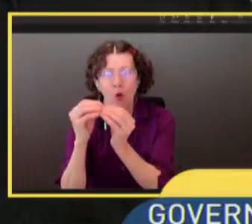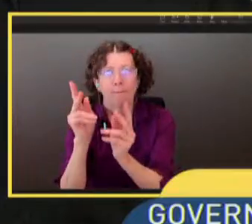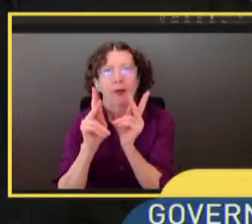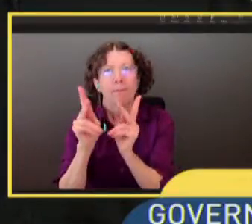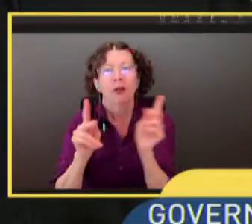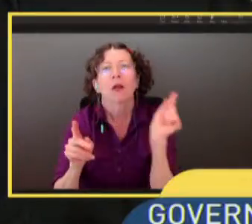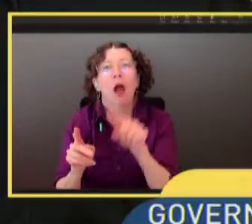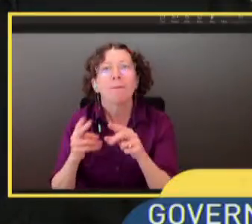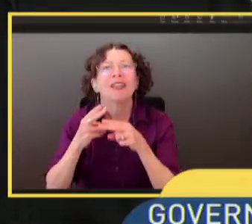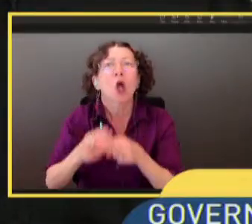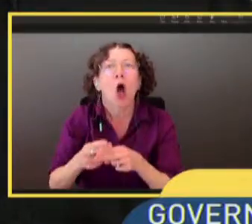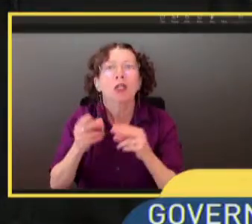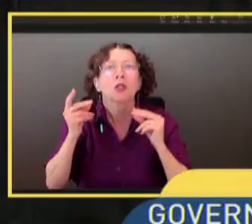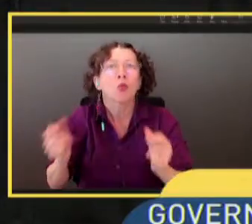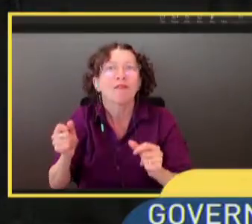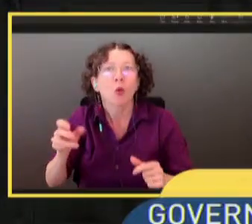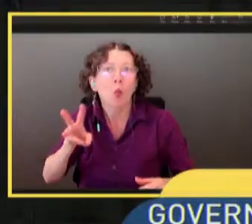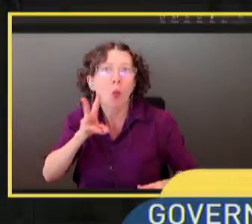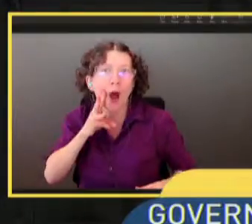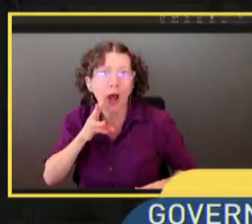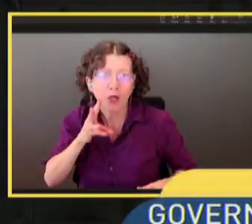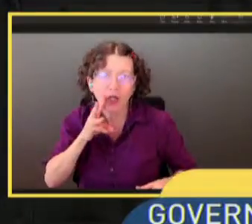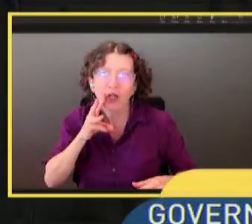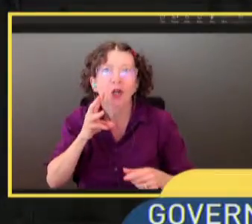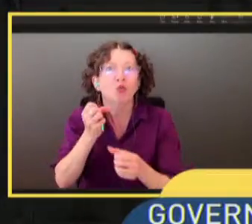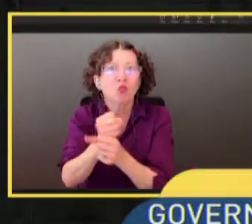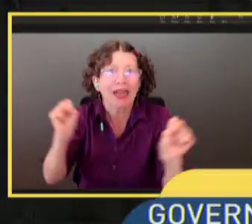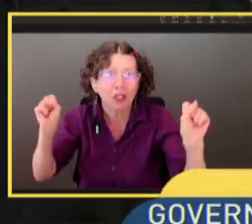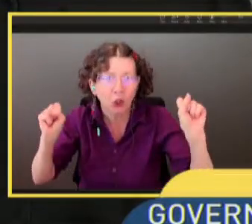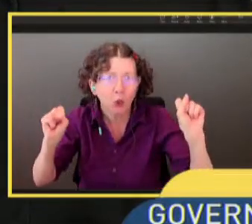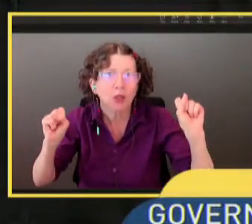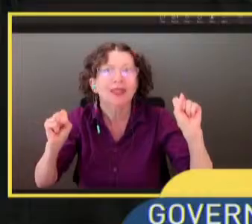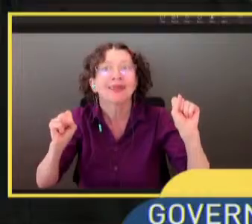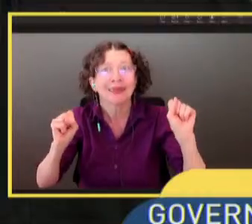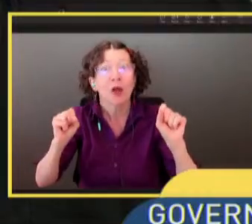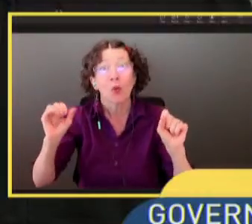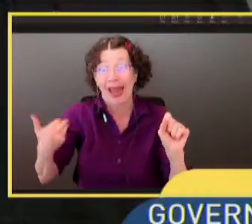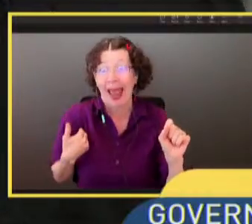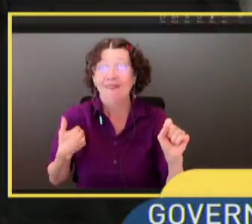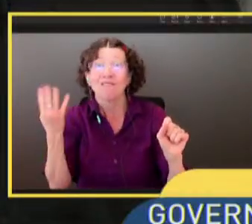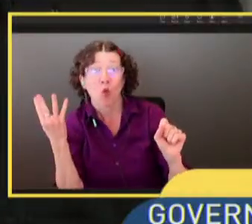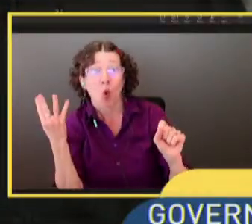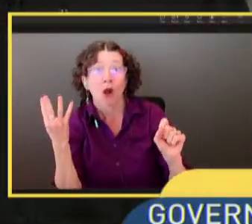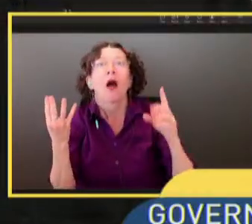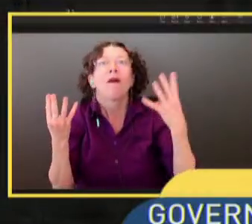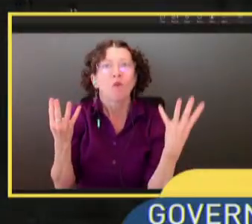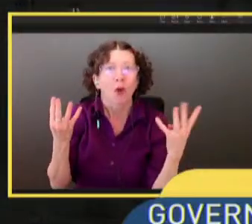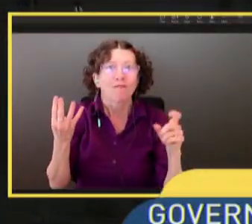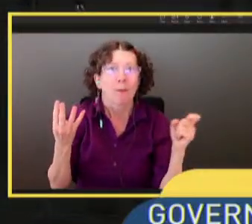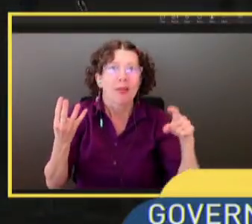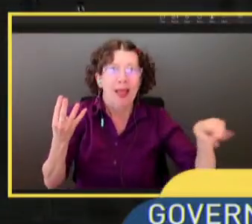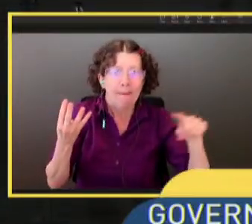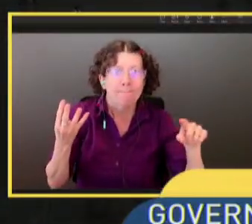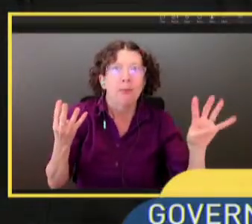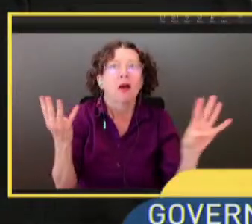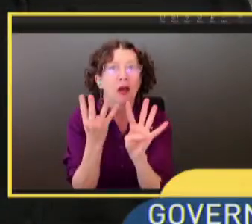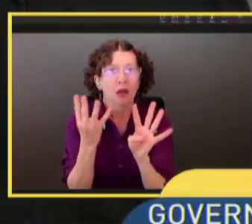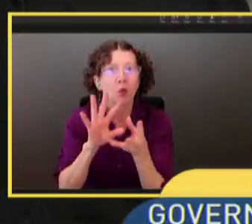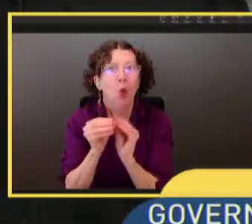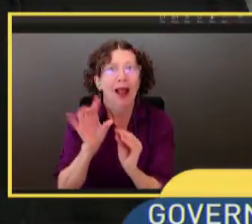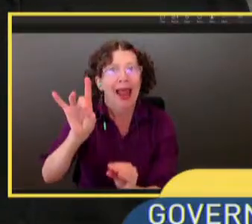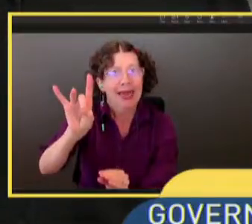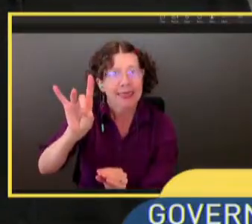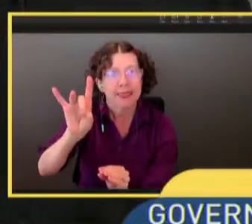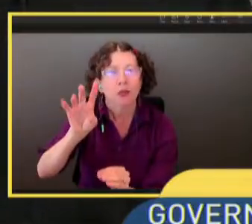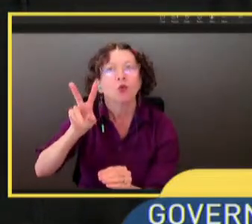Monday. We deeply appreciate their assistance. As a result, we're working to bring in 4 swift water rescue teams to stage in King